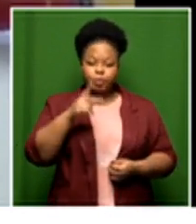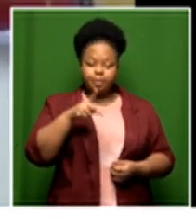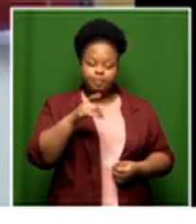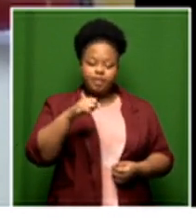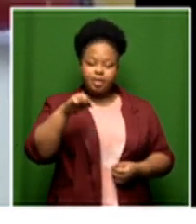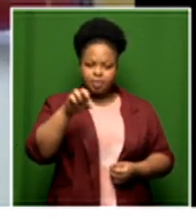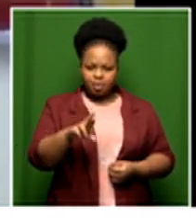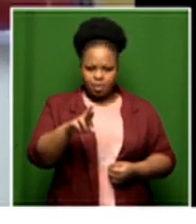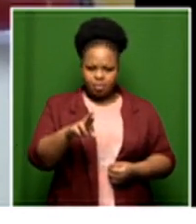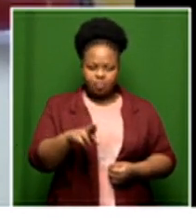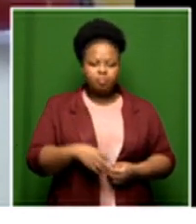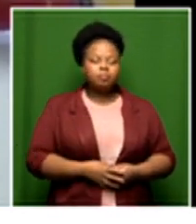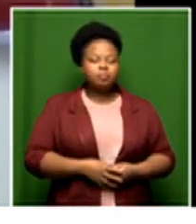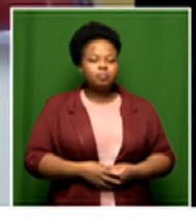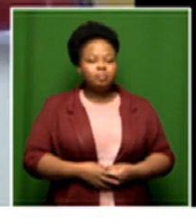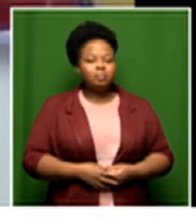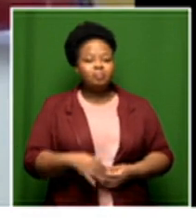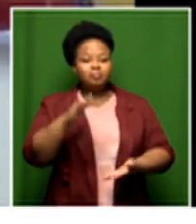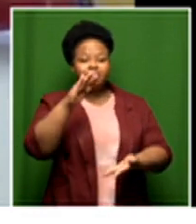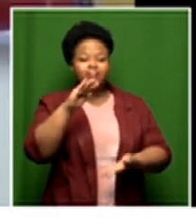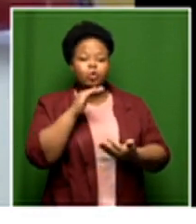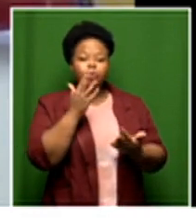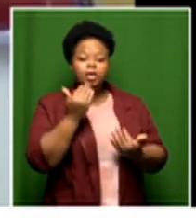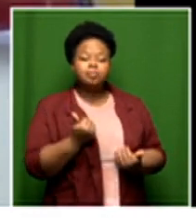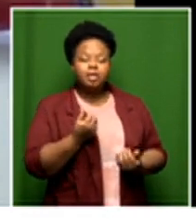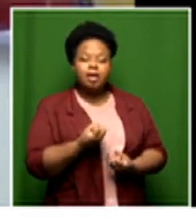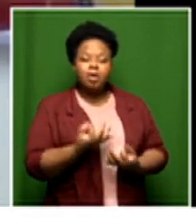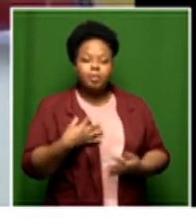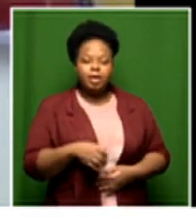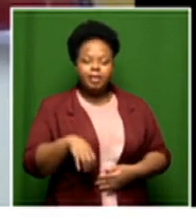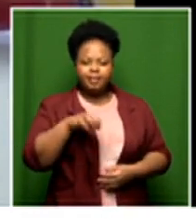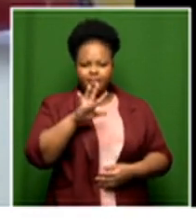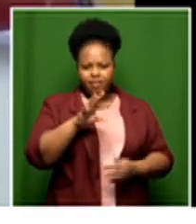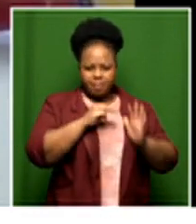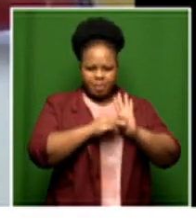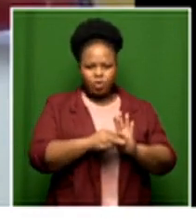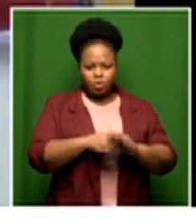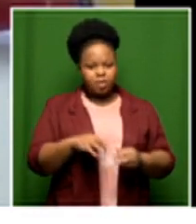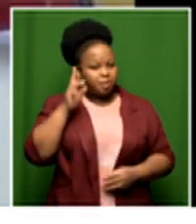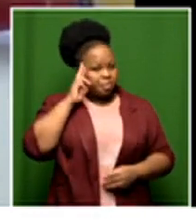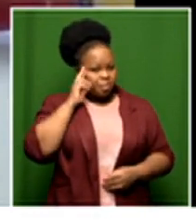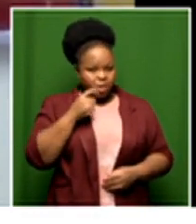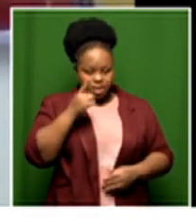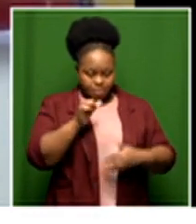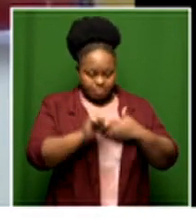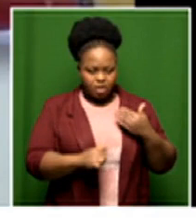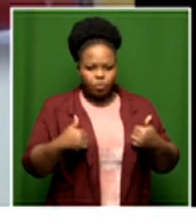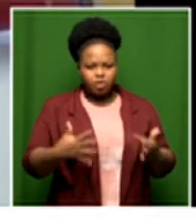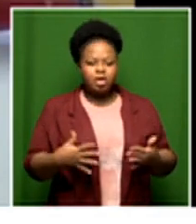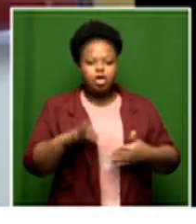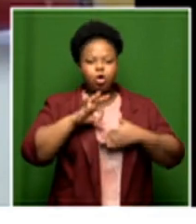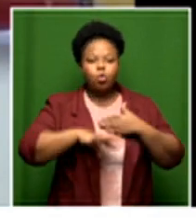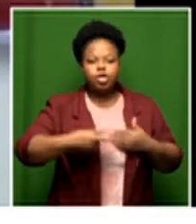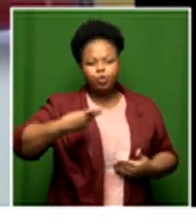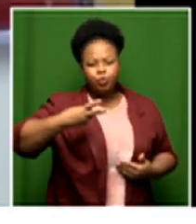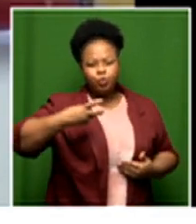off, there's 5 million coming in quarter 2. Remember, quarter 2 is starting next month. 12 to